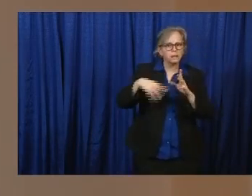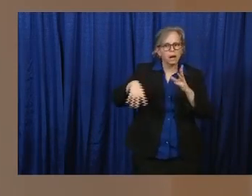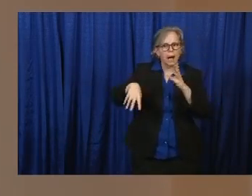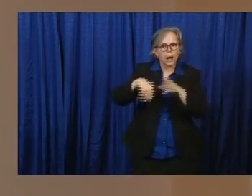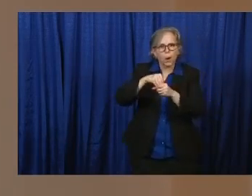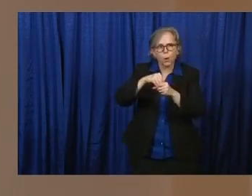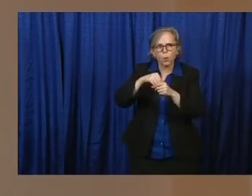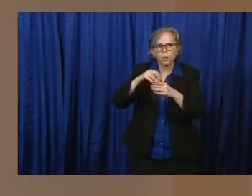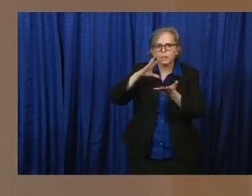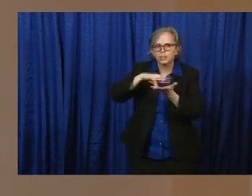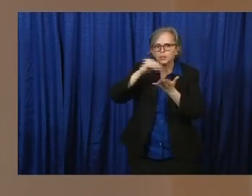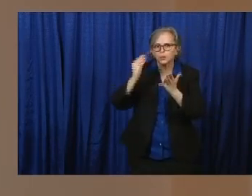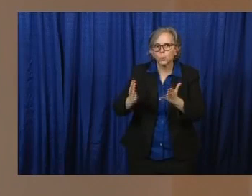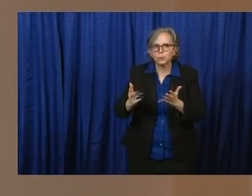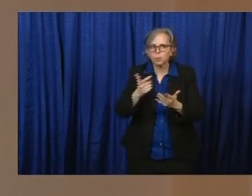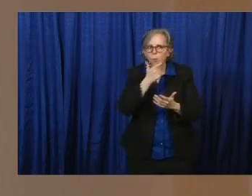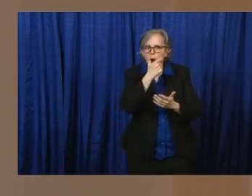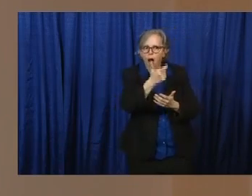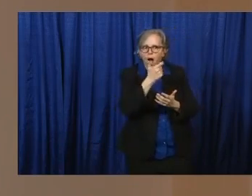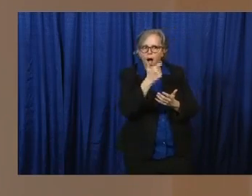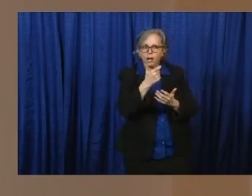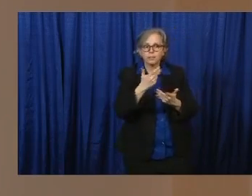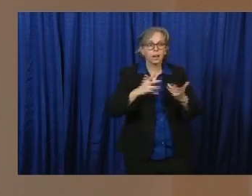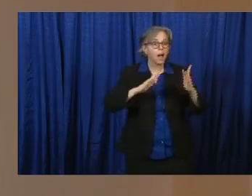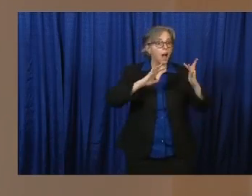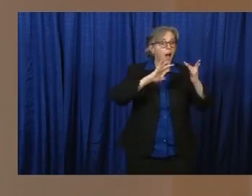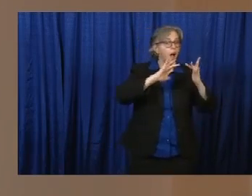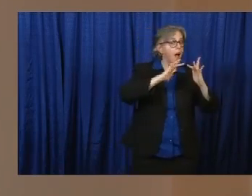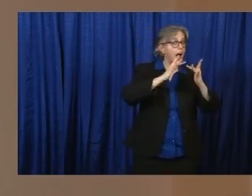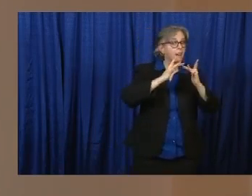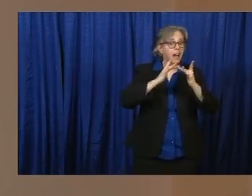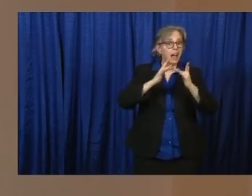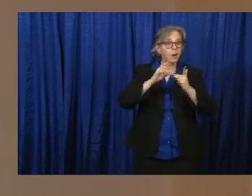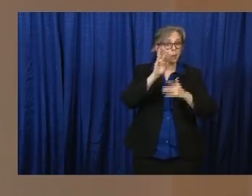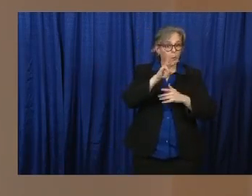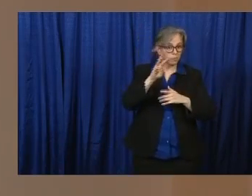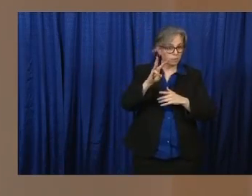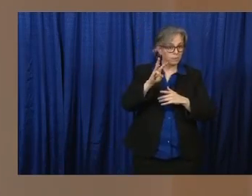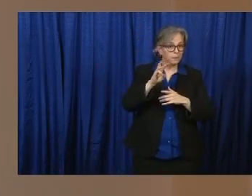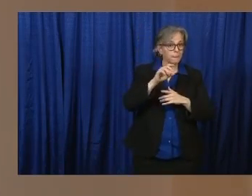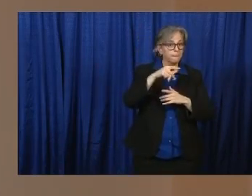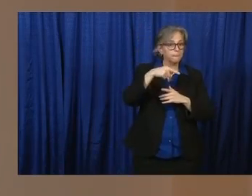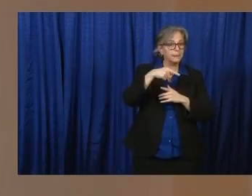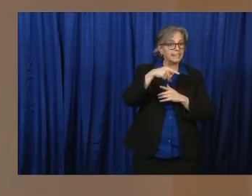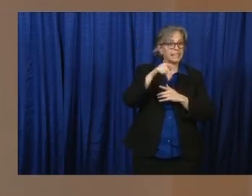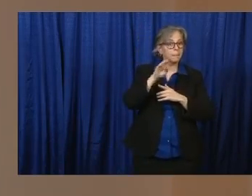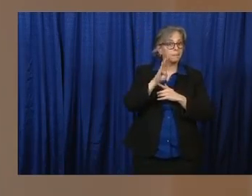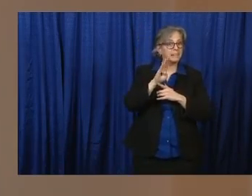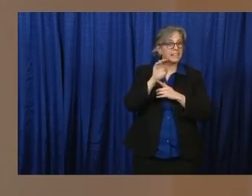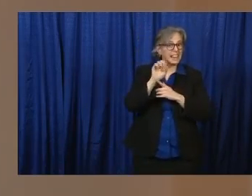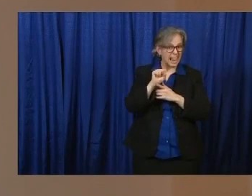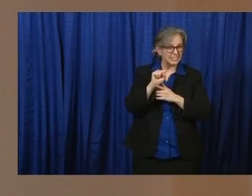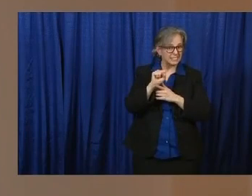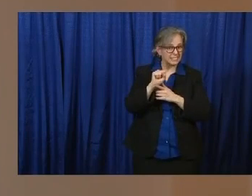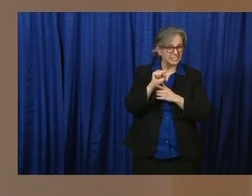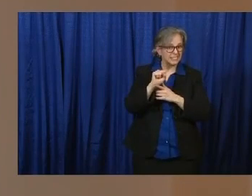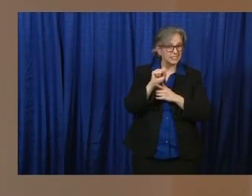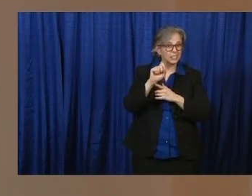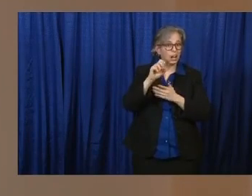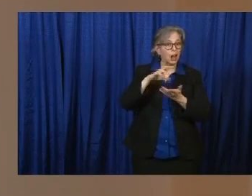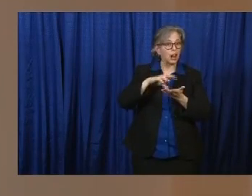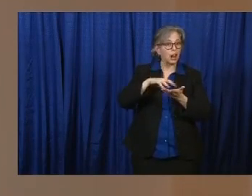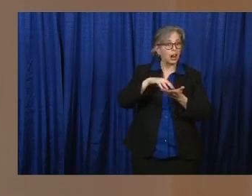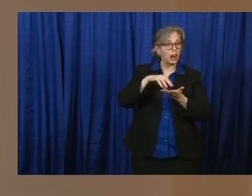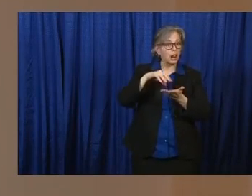online at PBS Learning Media. So please include that in your story so that the folks out there who are trying to continue